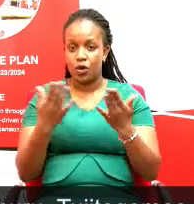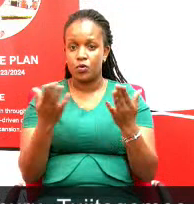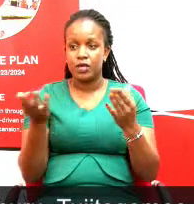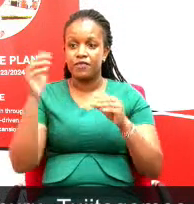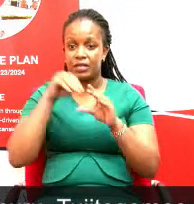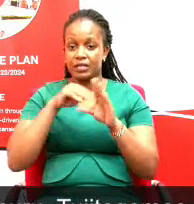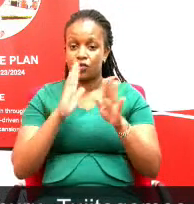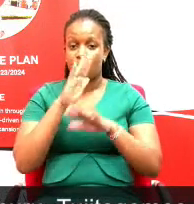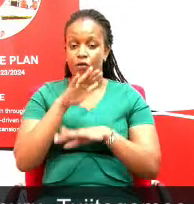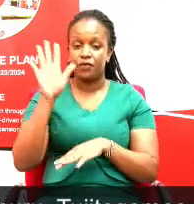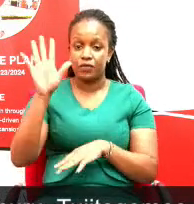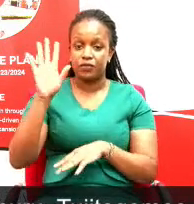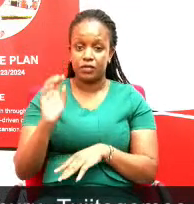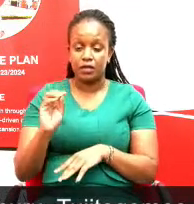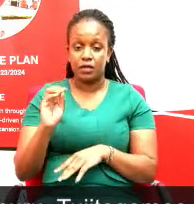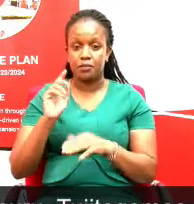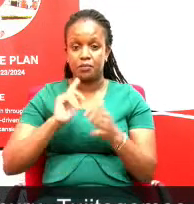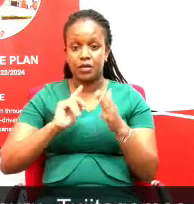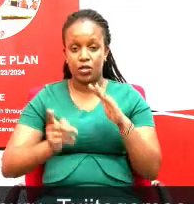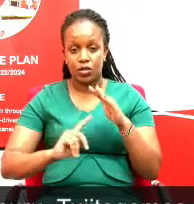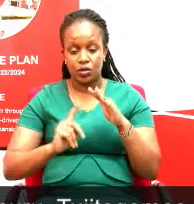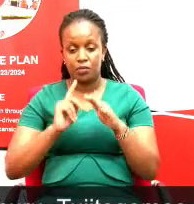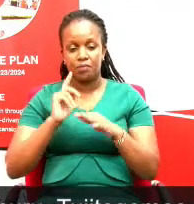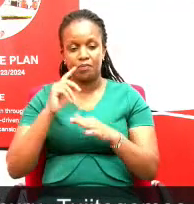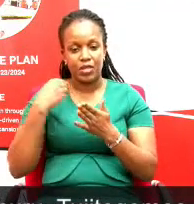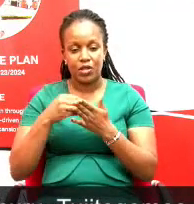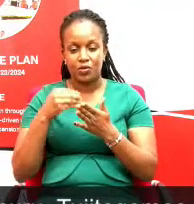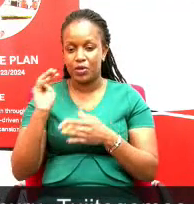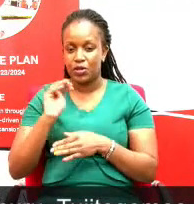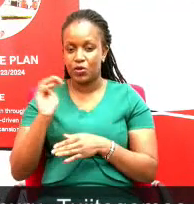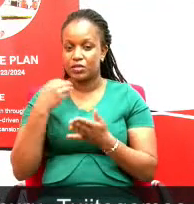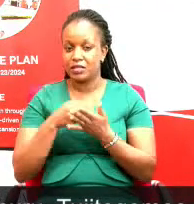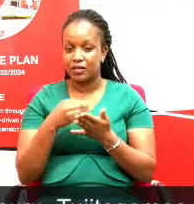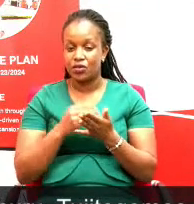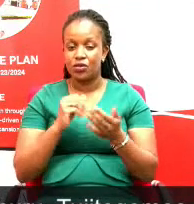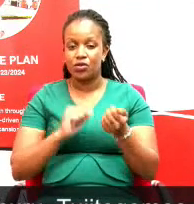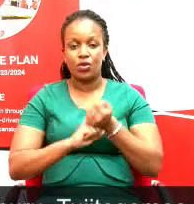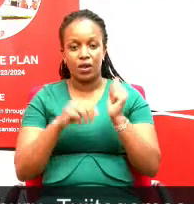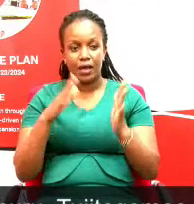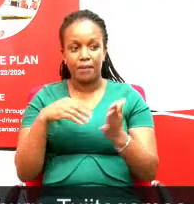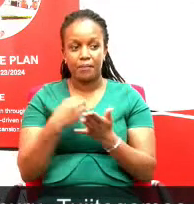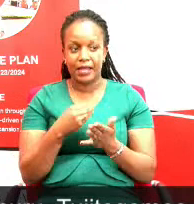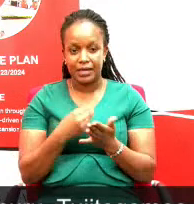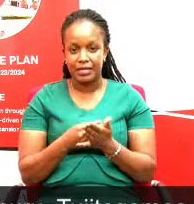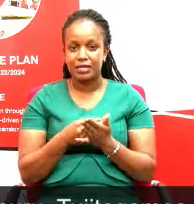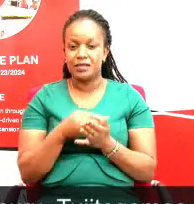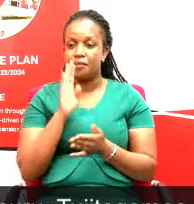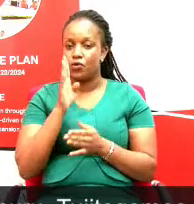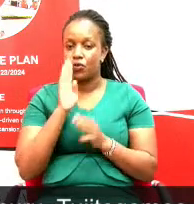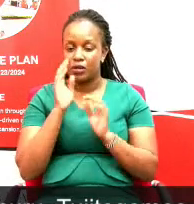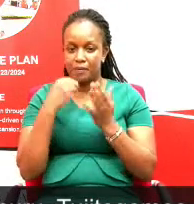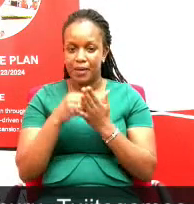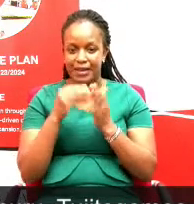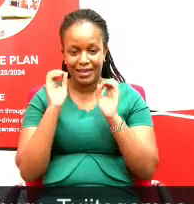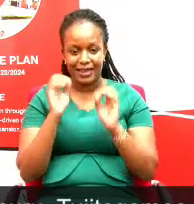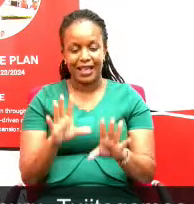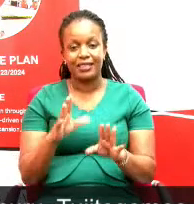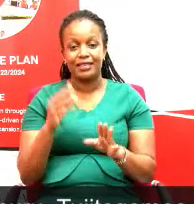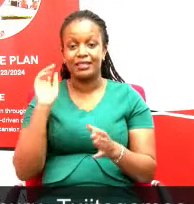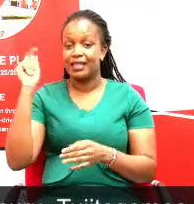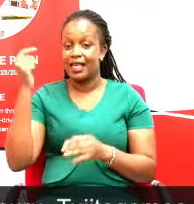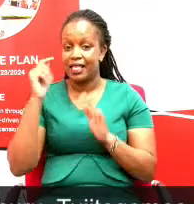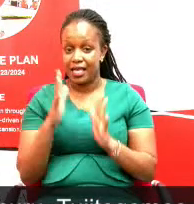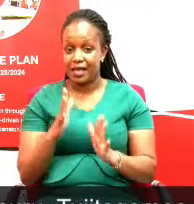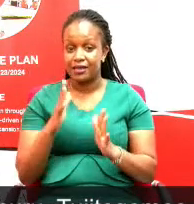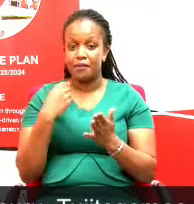50 billion, there's no donor money, there's no borrowed money, it's entirely Kenyan money. Where we have done the port, we are now